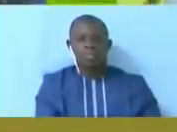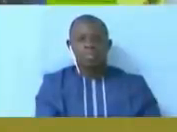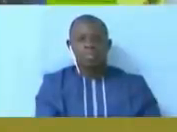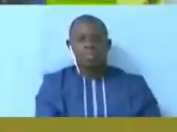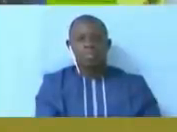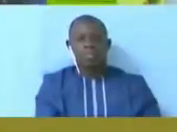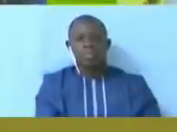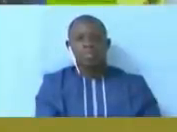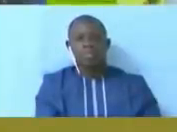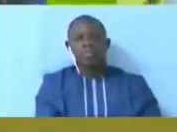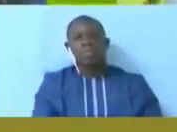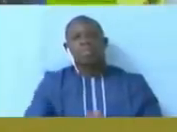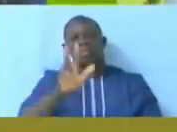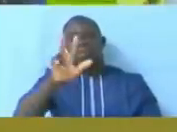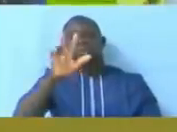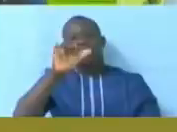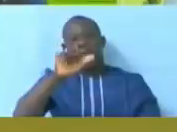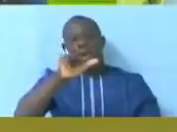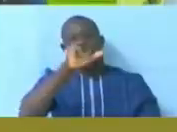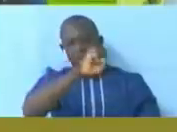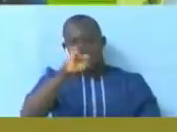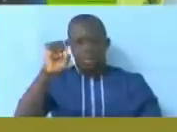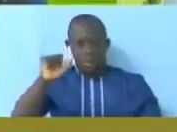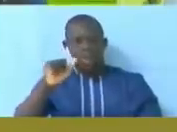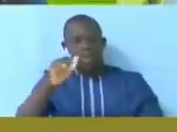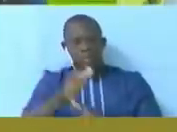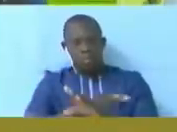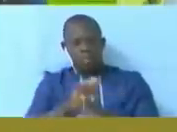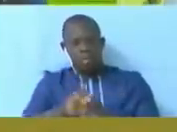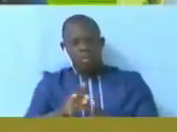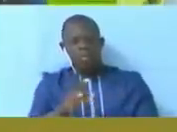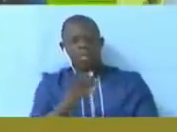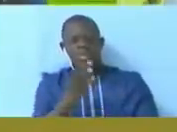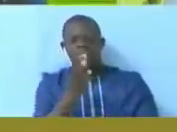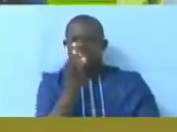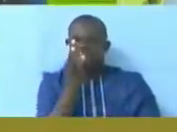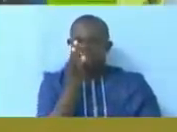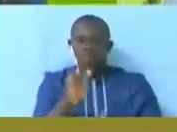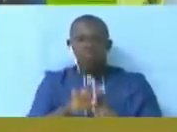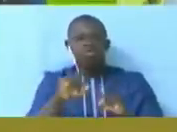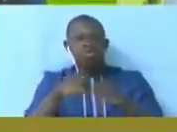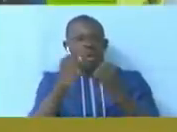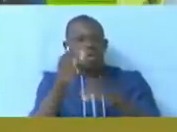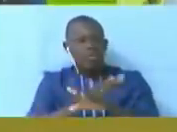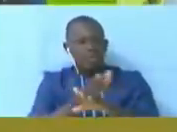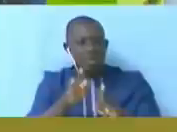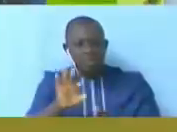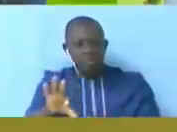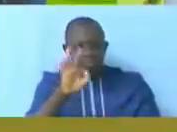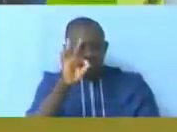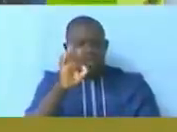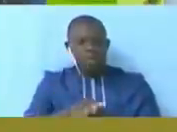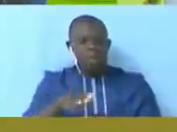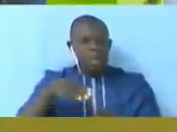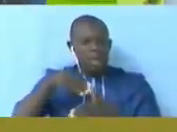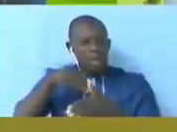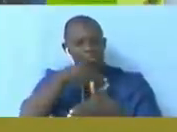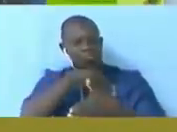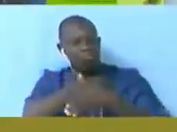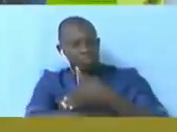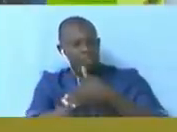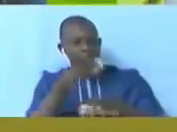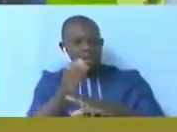in the NIA in the hall where they were tortured. He had it in his pocket and it was tendered as an item of exhibit in the trial. Kito kono wasa